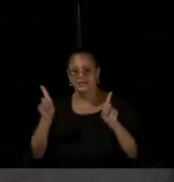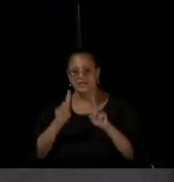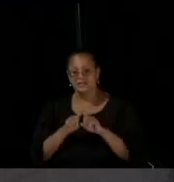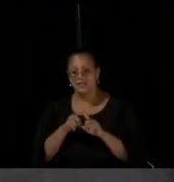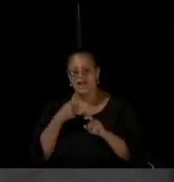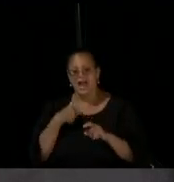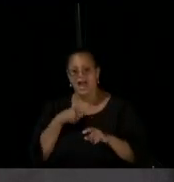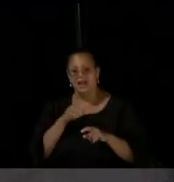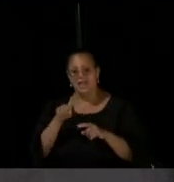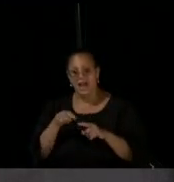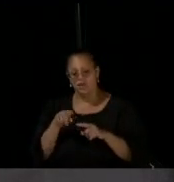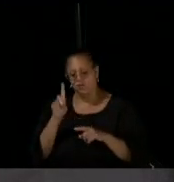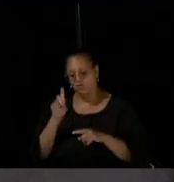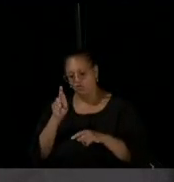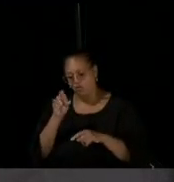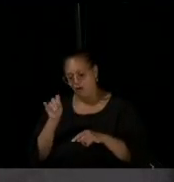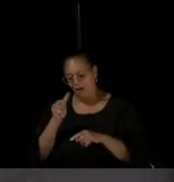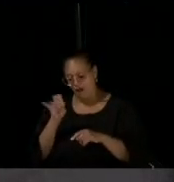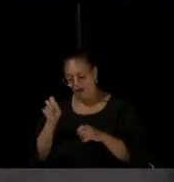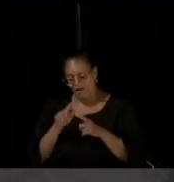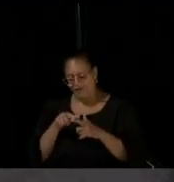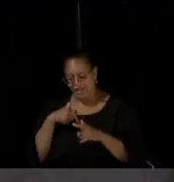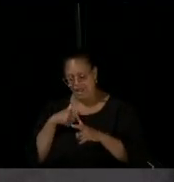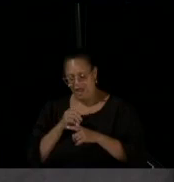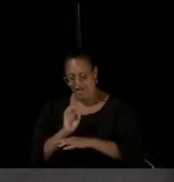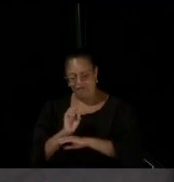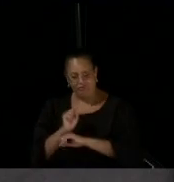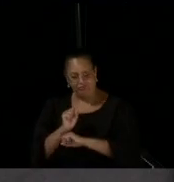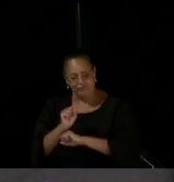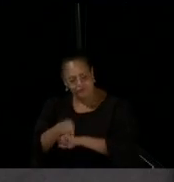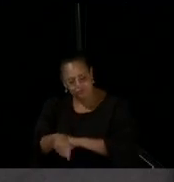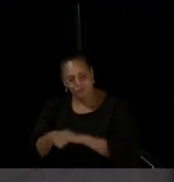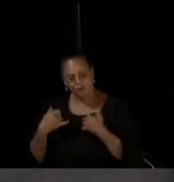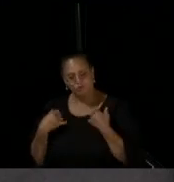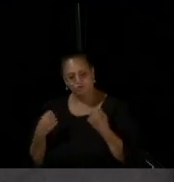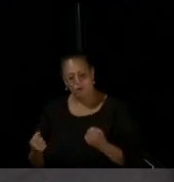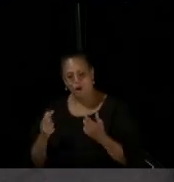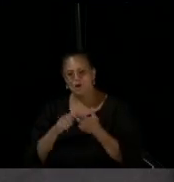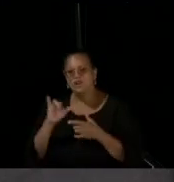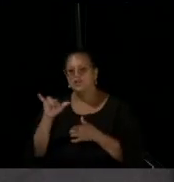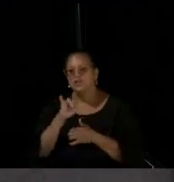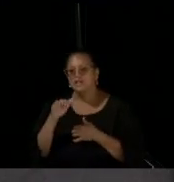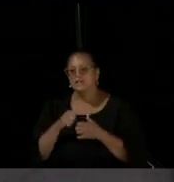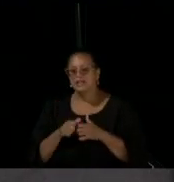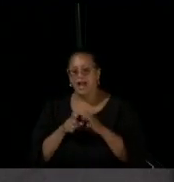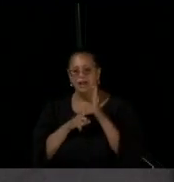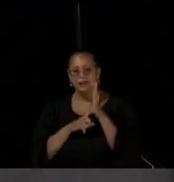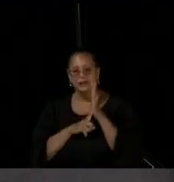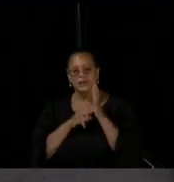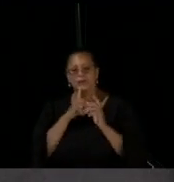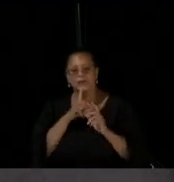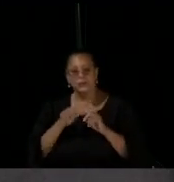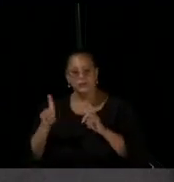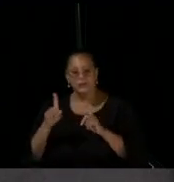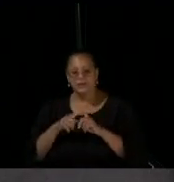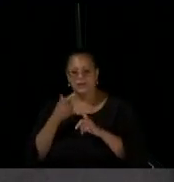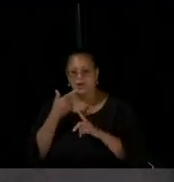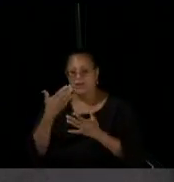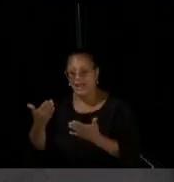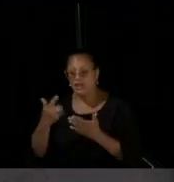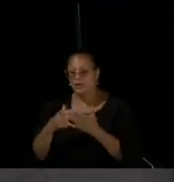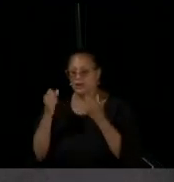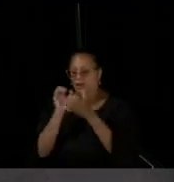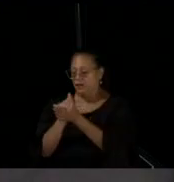to thrive and be fierce, just like the dandelion. Thank you, and congratulations to the class